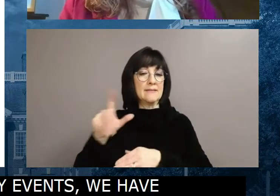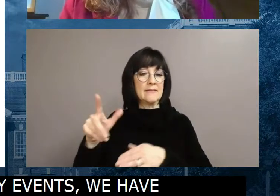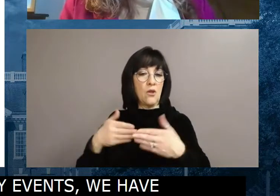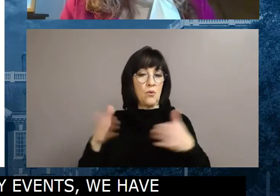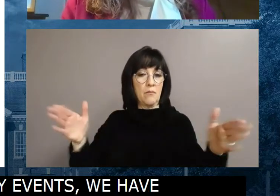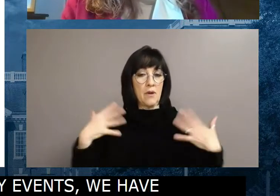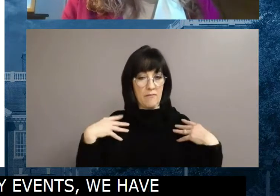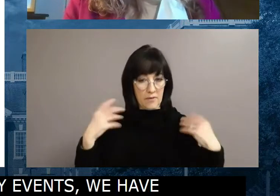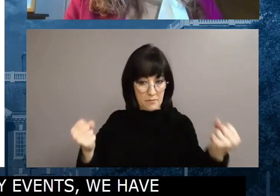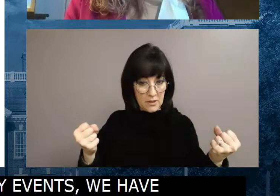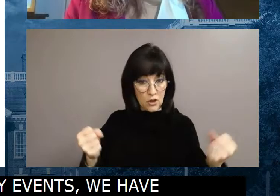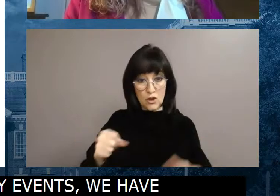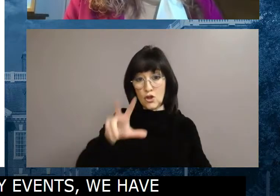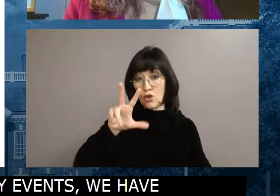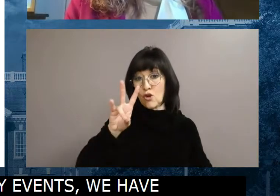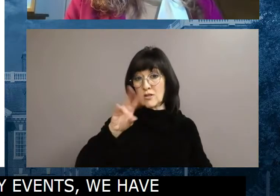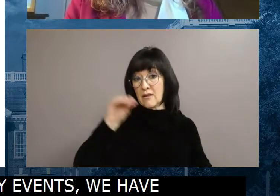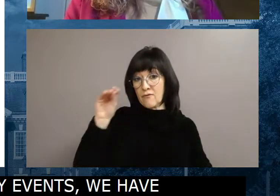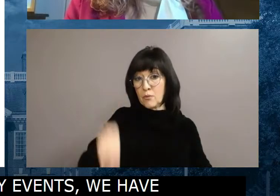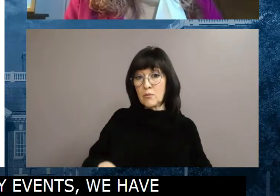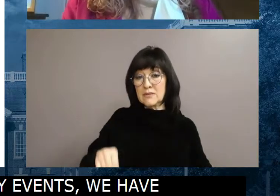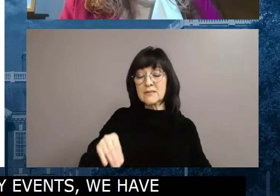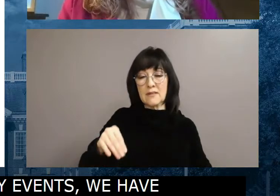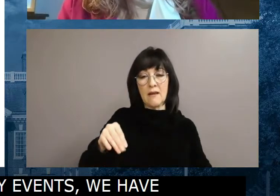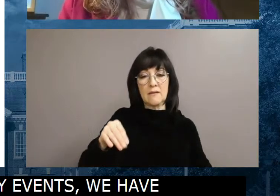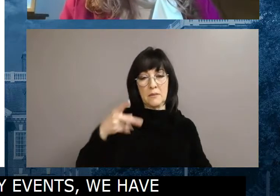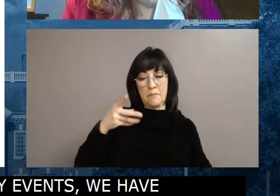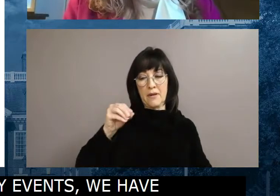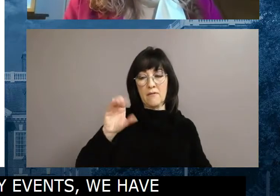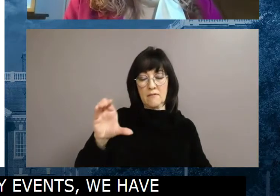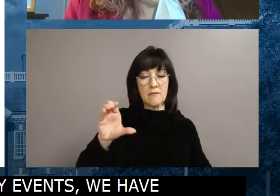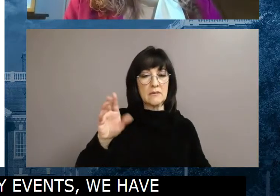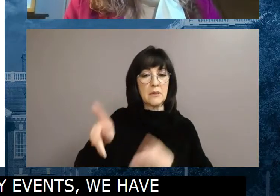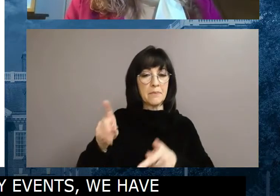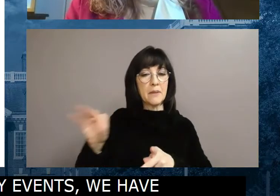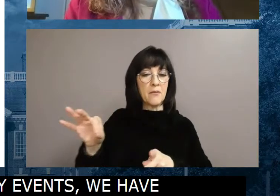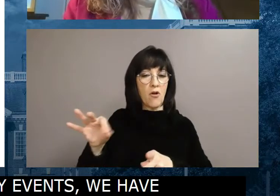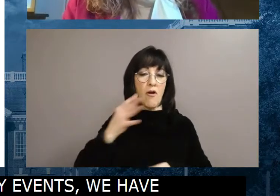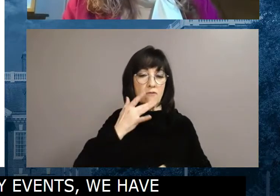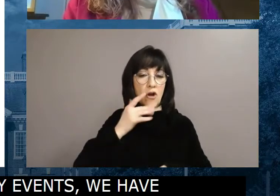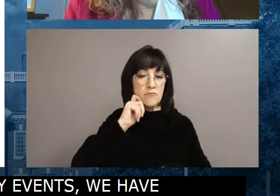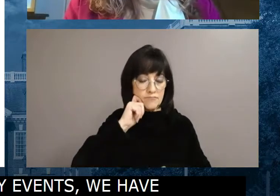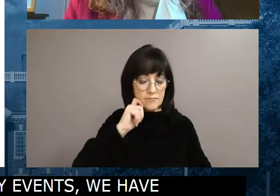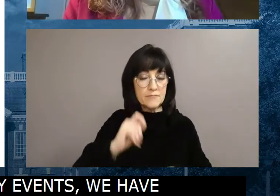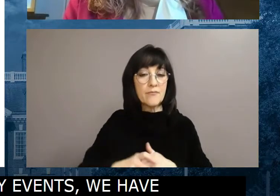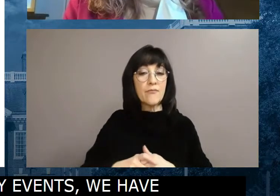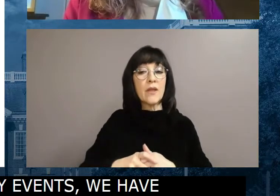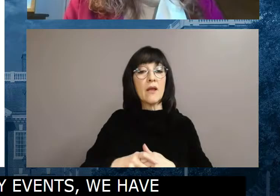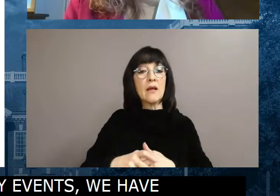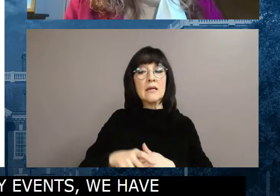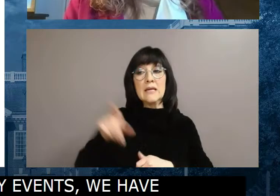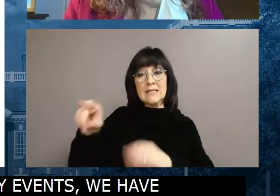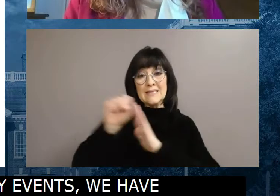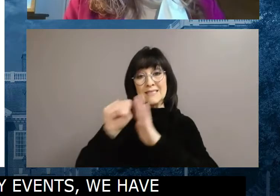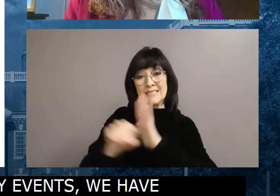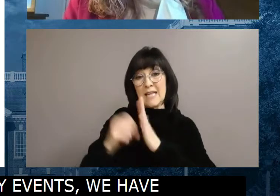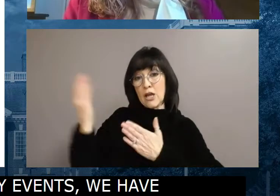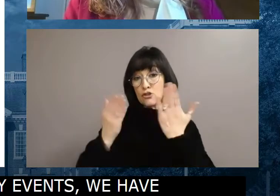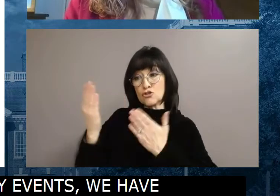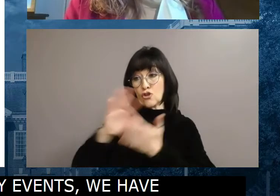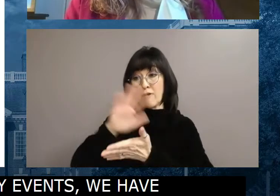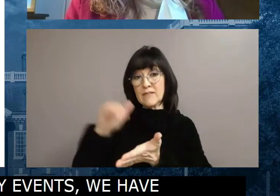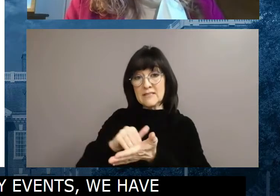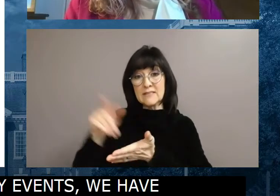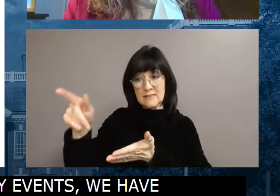are persons of color. In our state service center clinics, we've vaccinated almost 2,000 people, and more than 30%